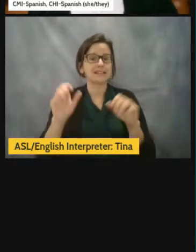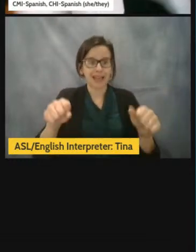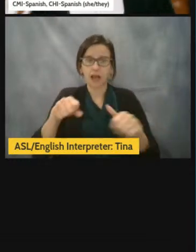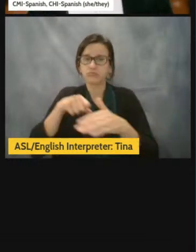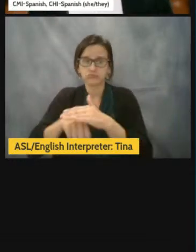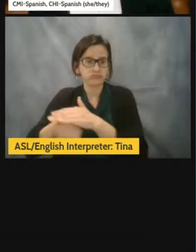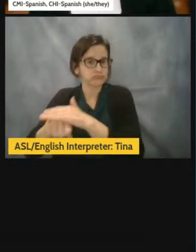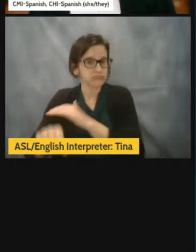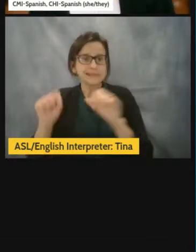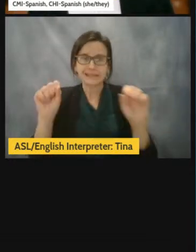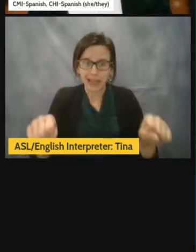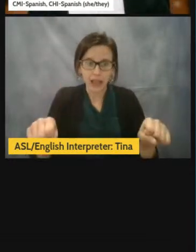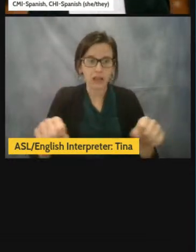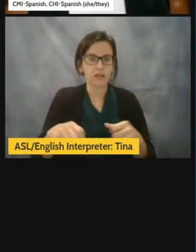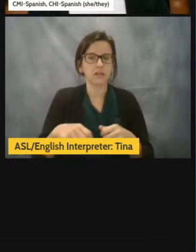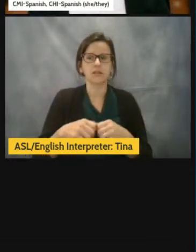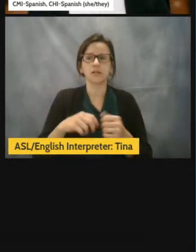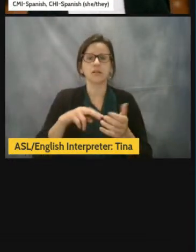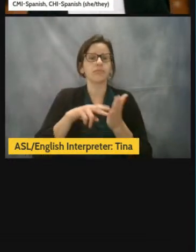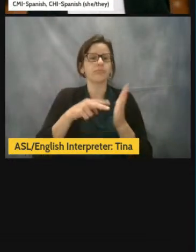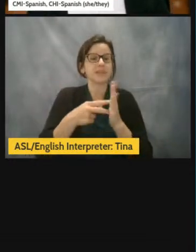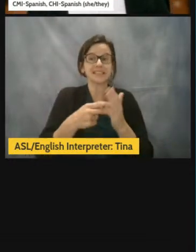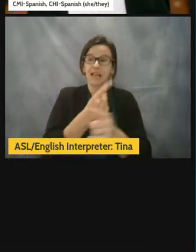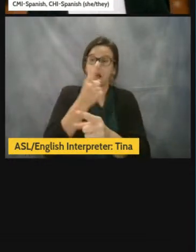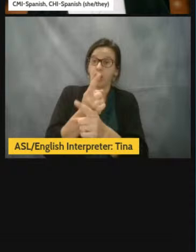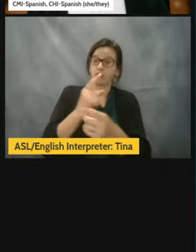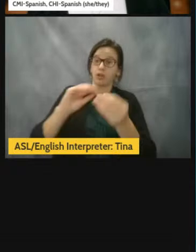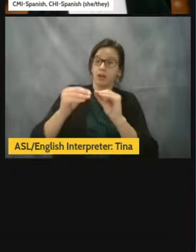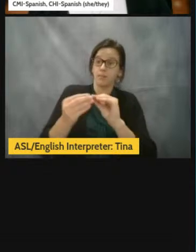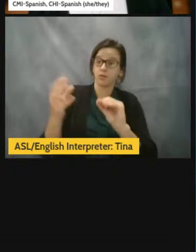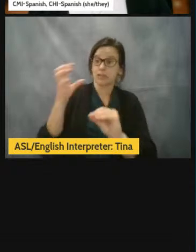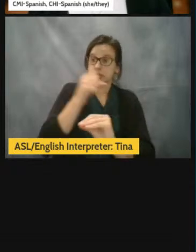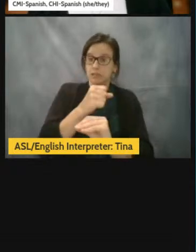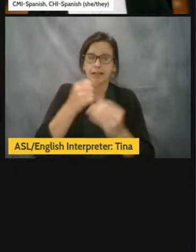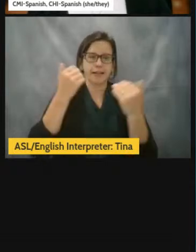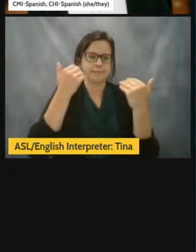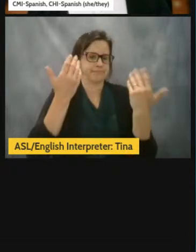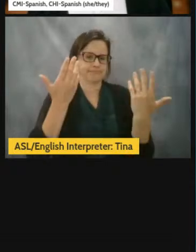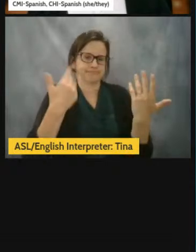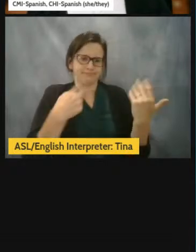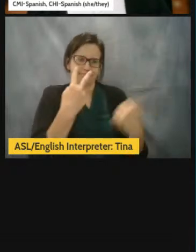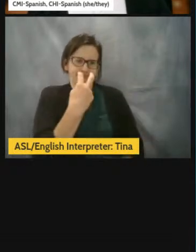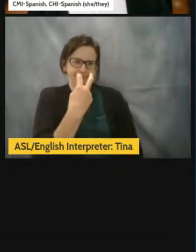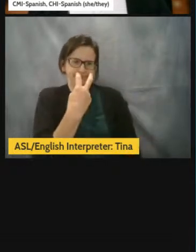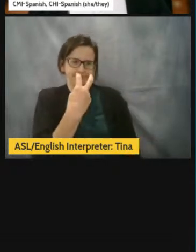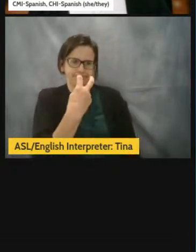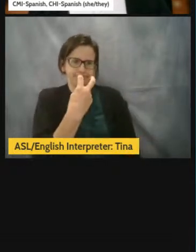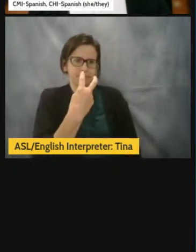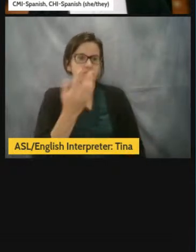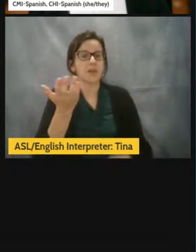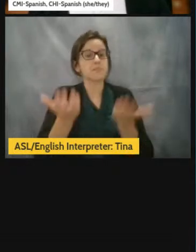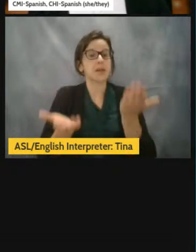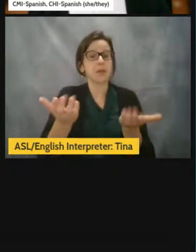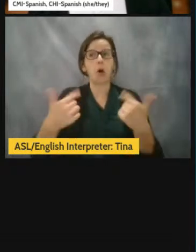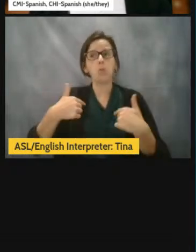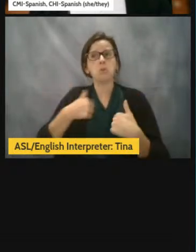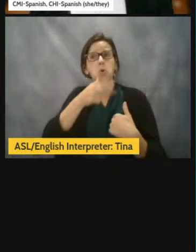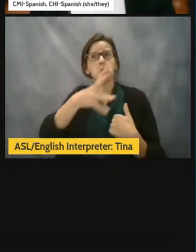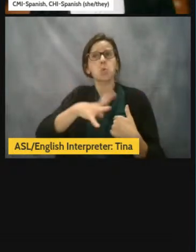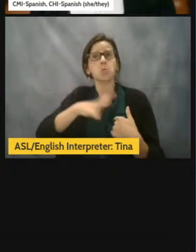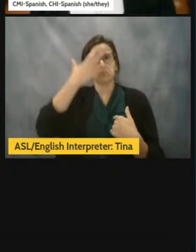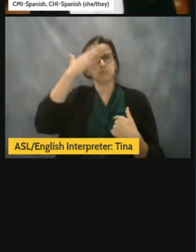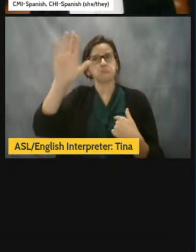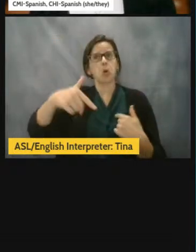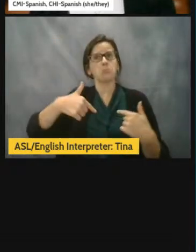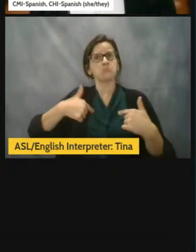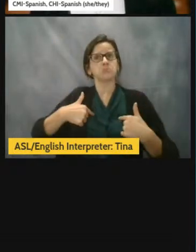people exist. Okay? So even if you're like, oh, I know I'm a woman because I've had babies, you could